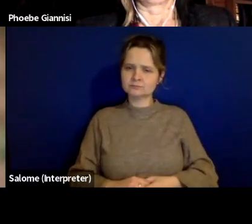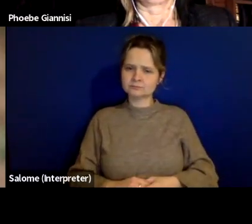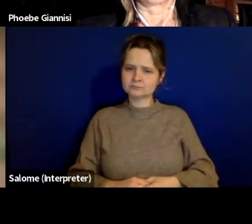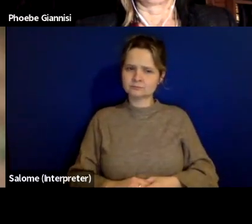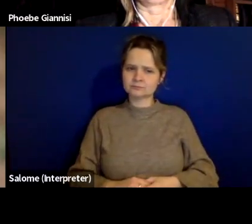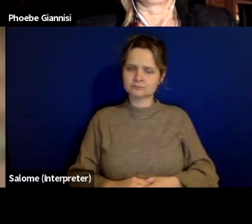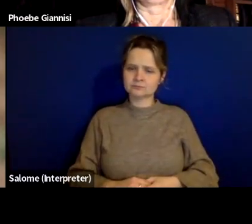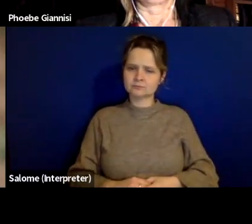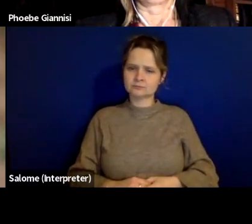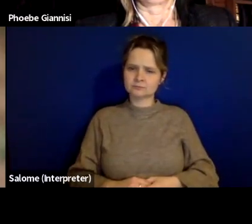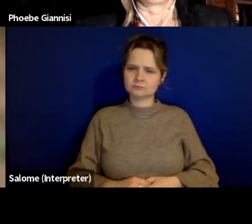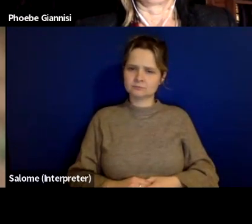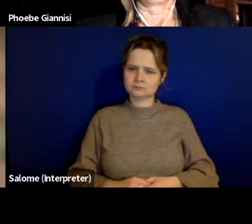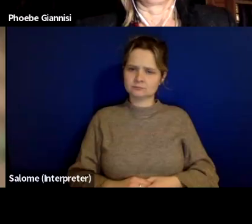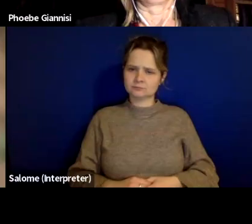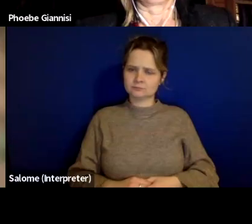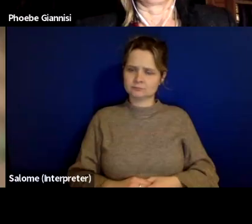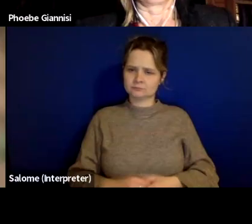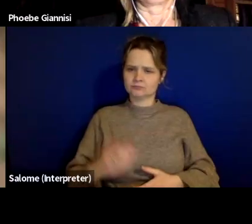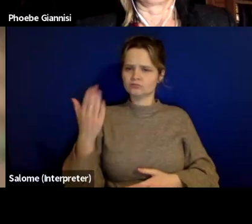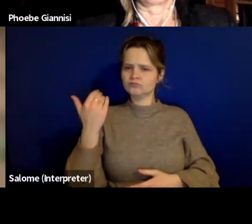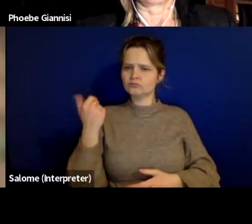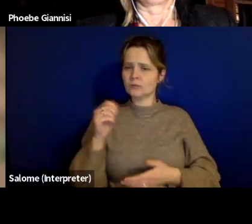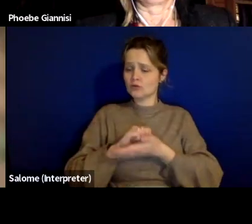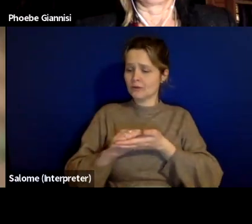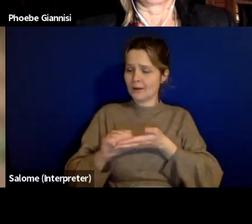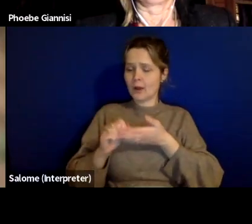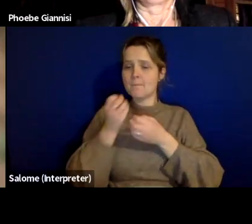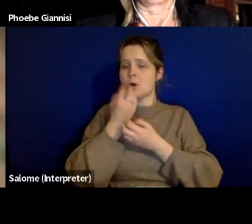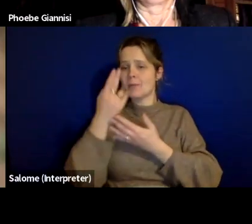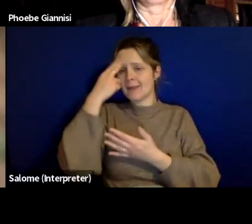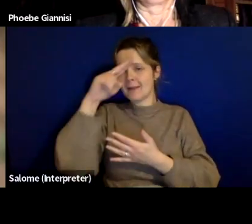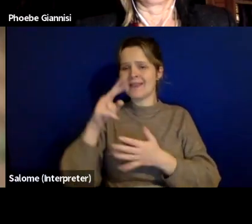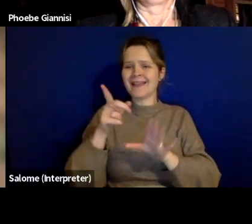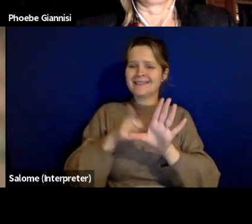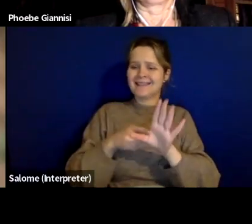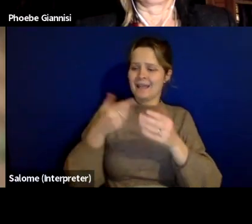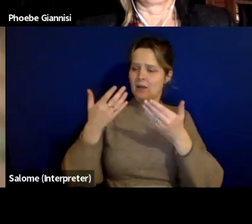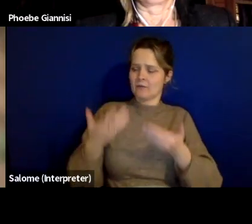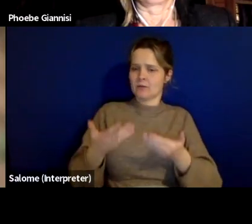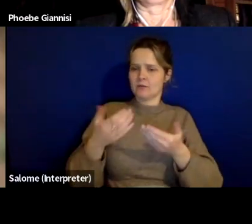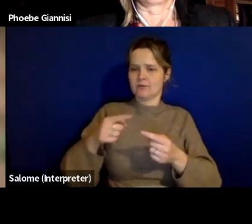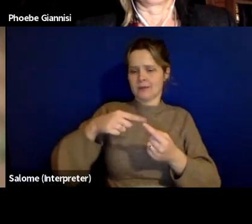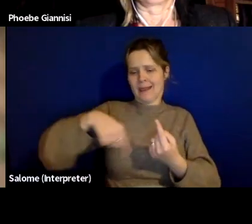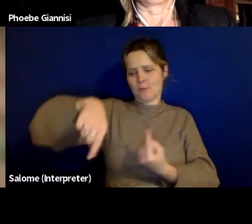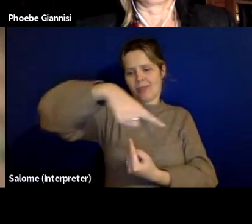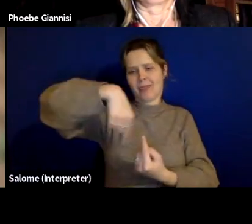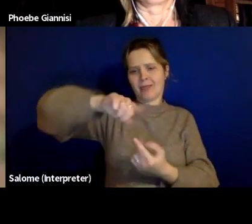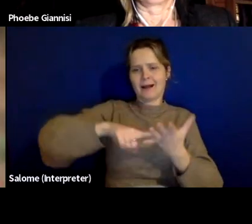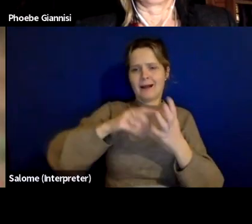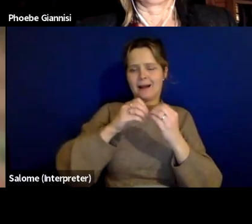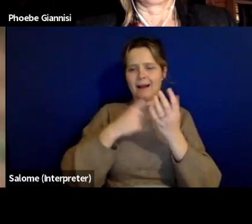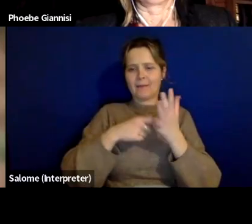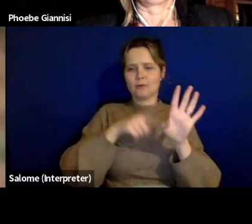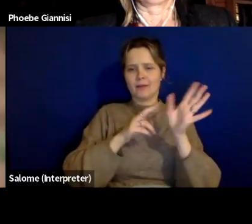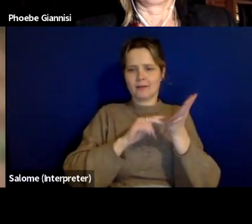most recently Year of the Labyrinth, and translator of 4 collections from the modern Greek, including